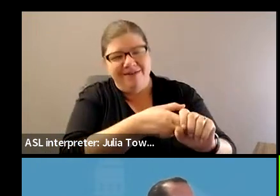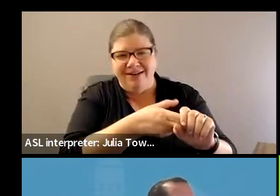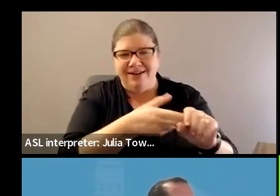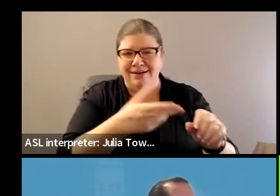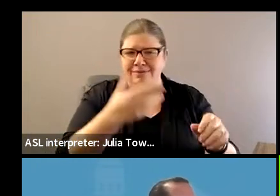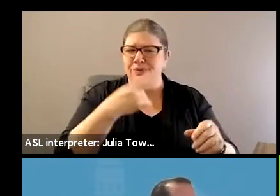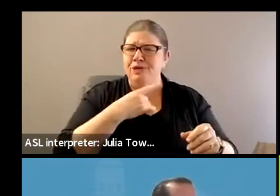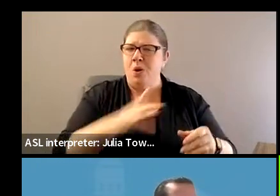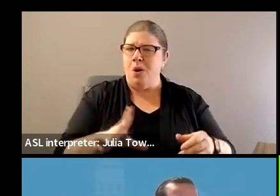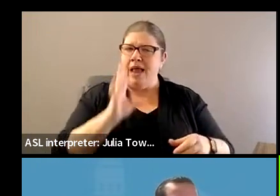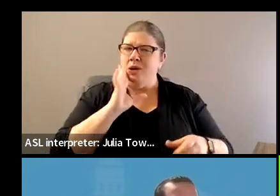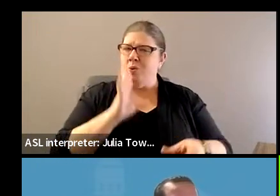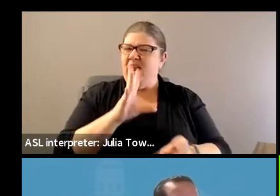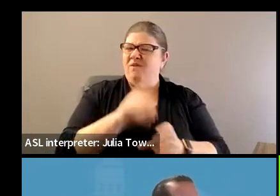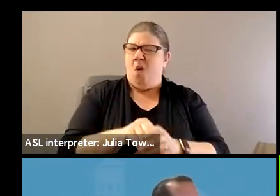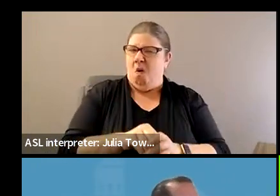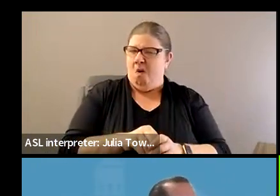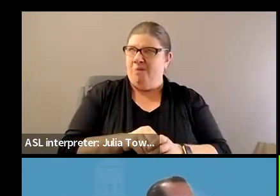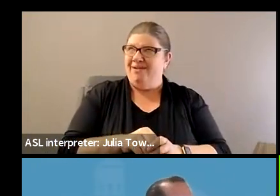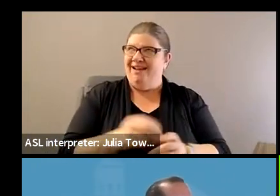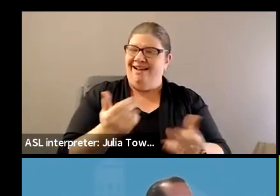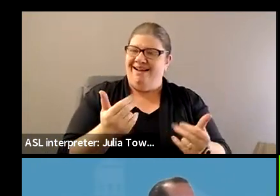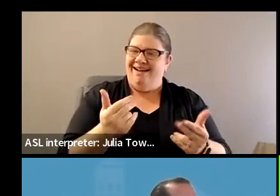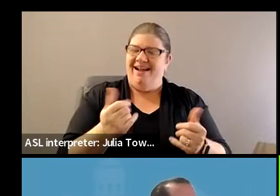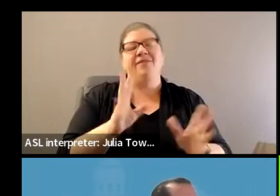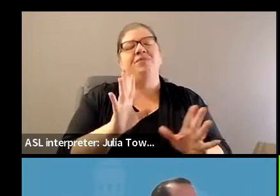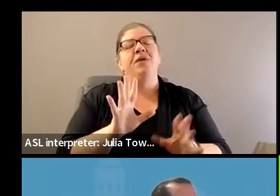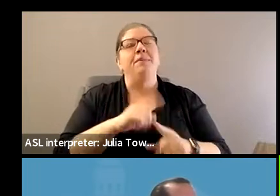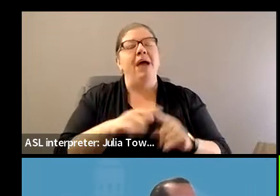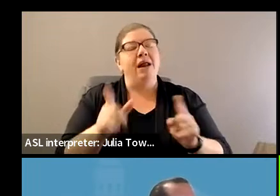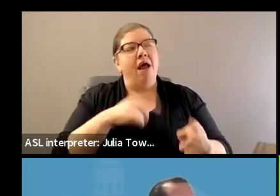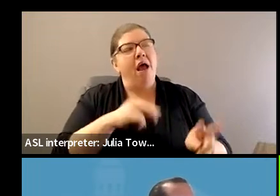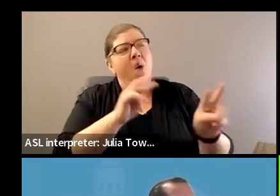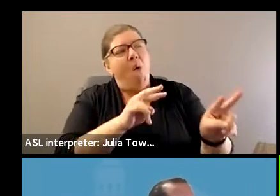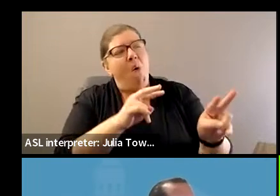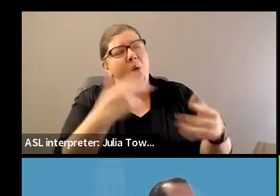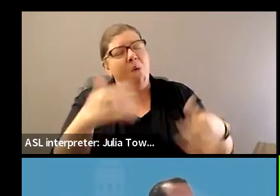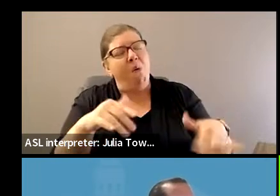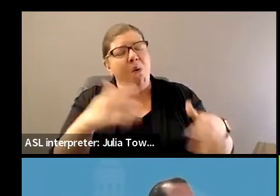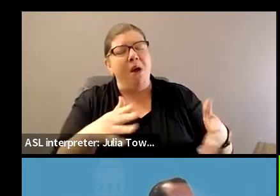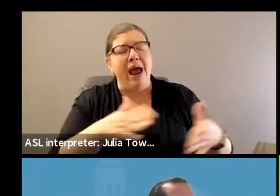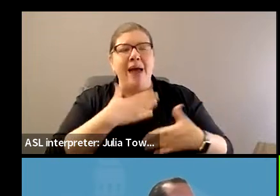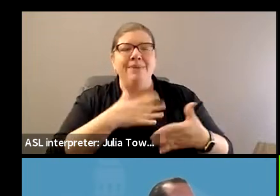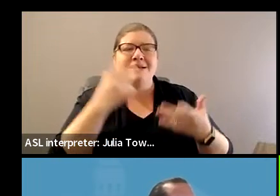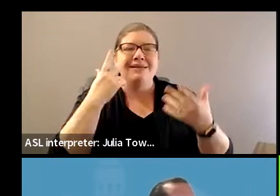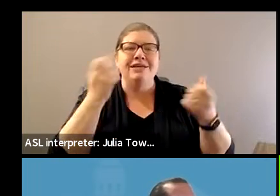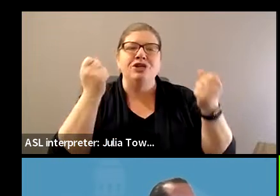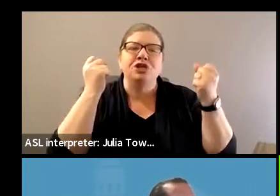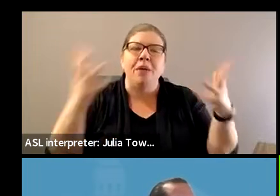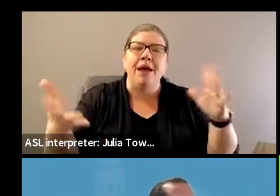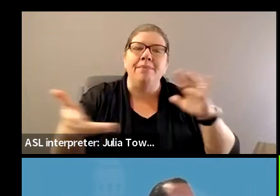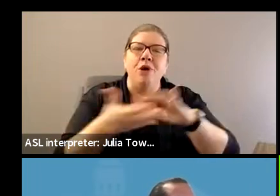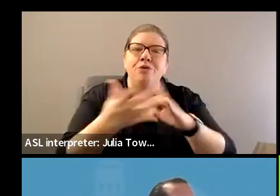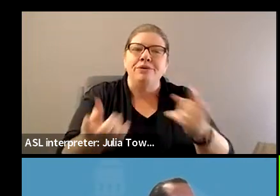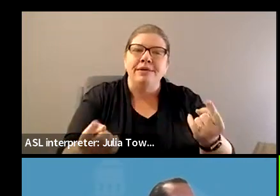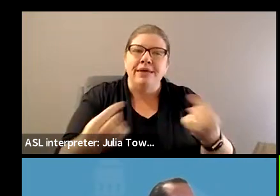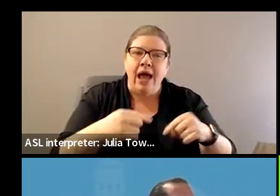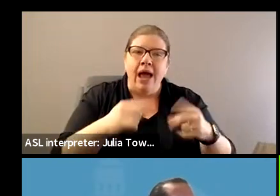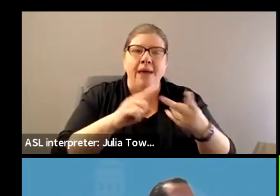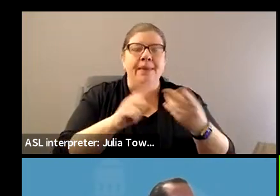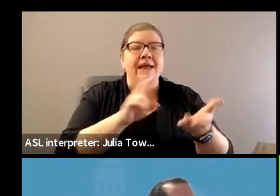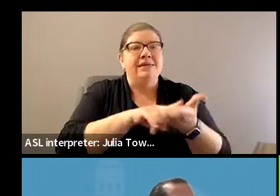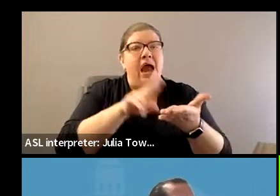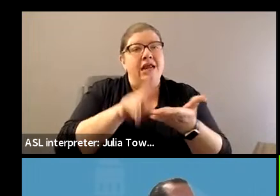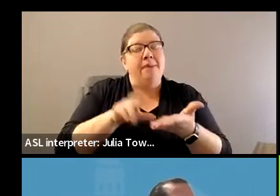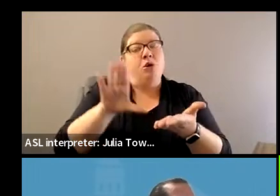we don't like to get involved, right? But I was very pleased to see so many partners come and sign up to co-lead